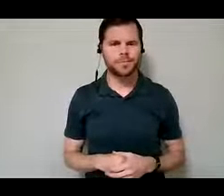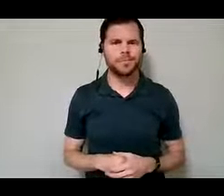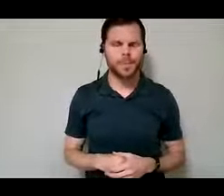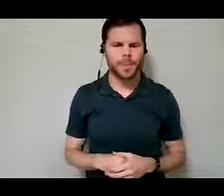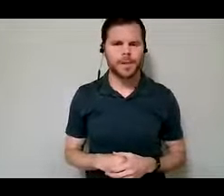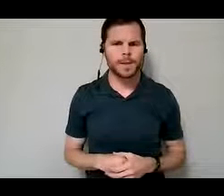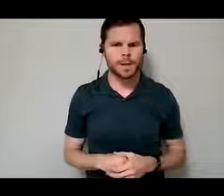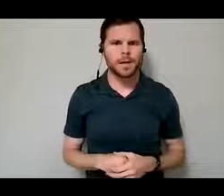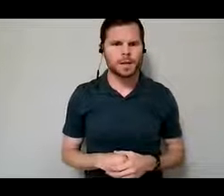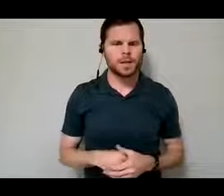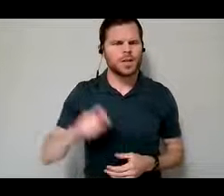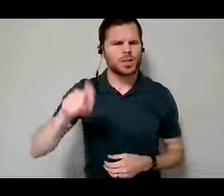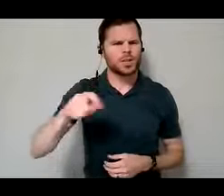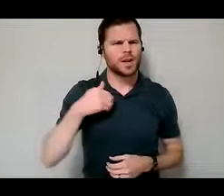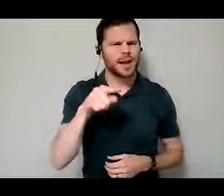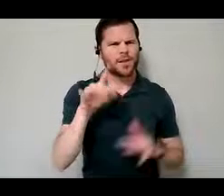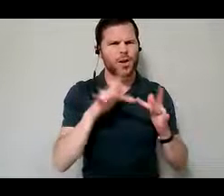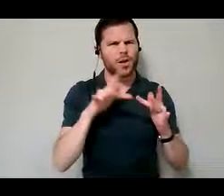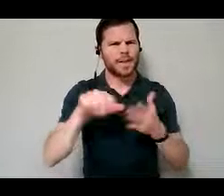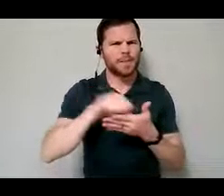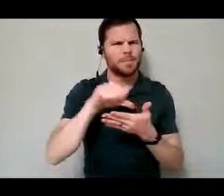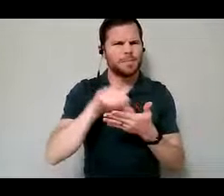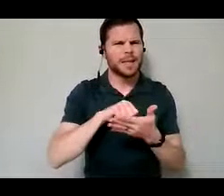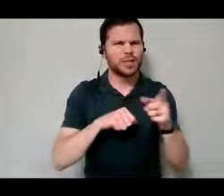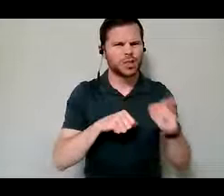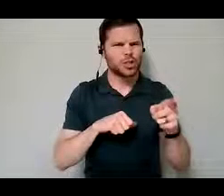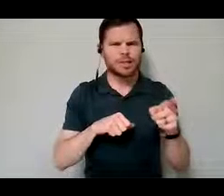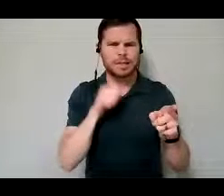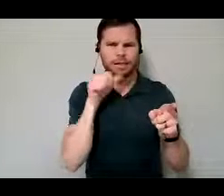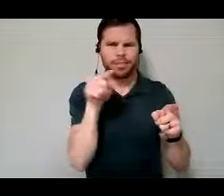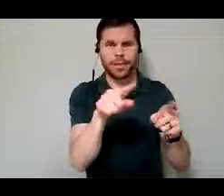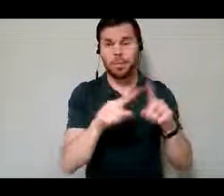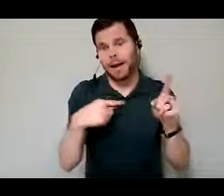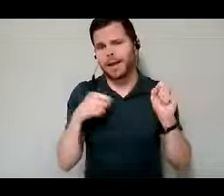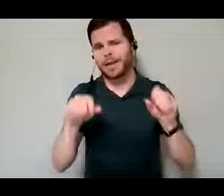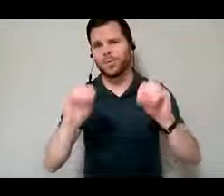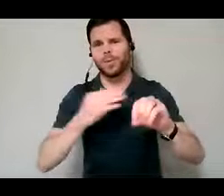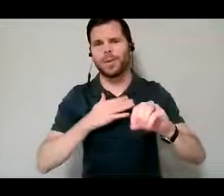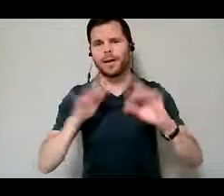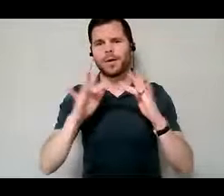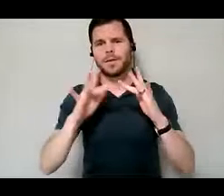in. But if you have any questions about it, I can put my information in the chat.